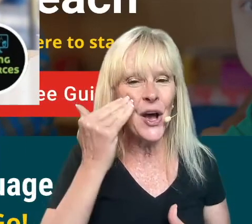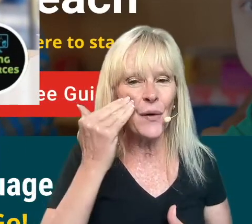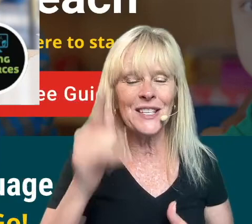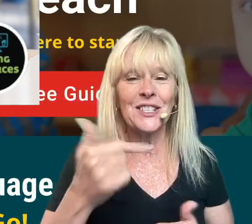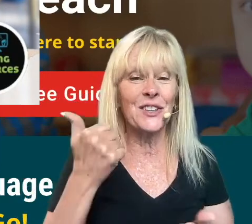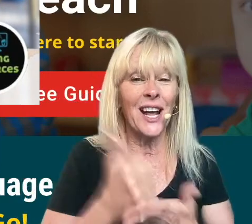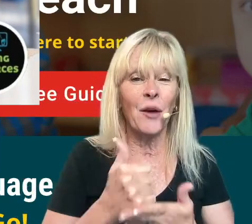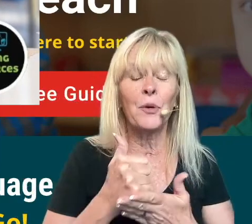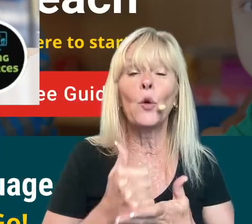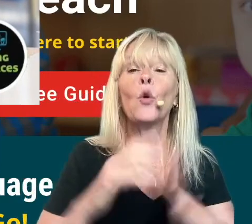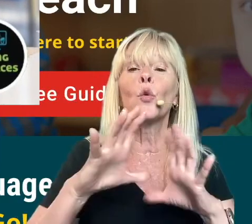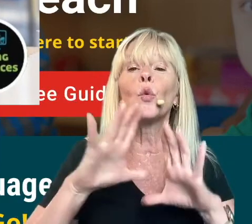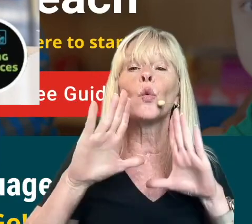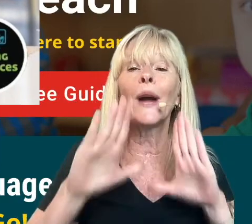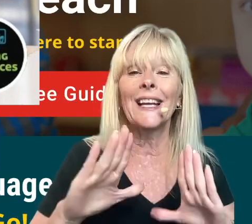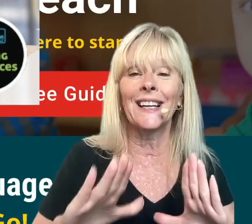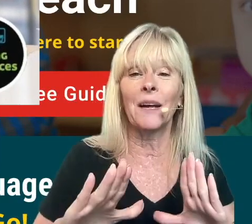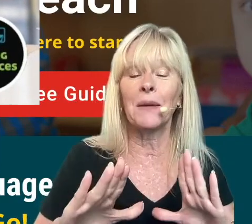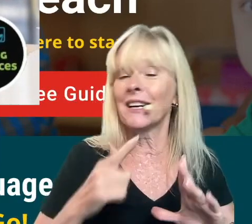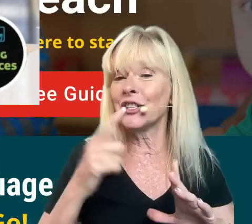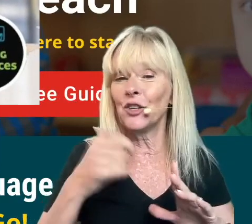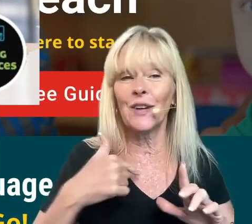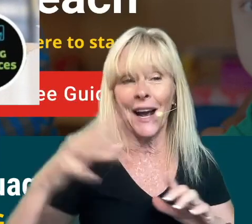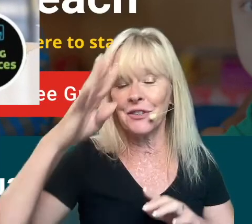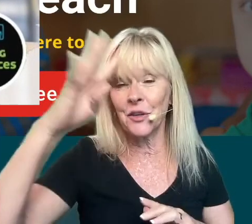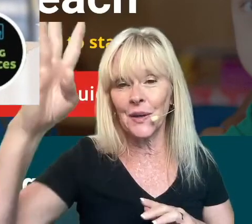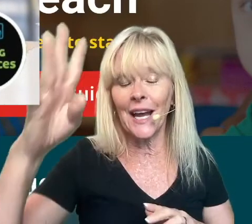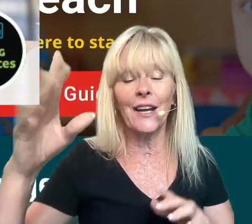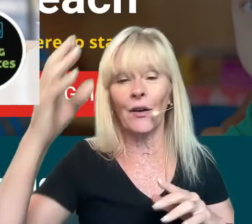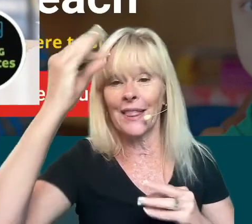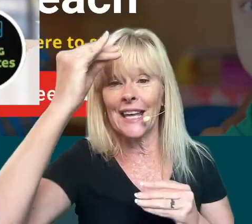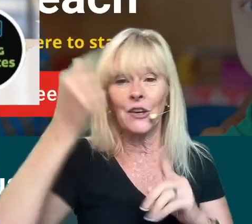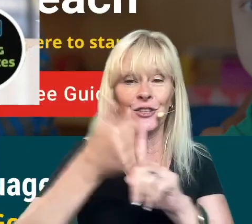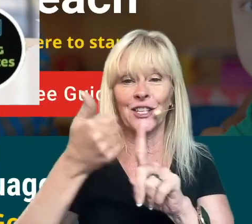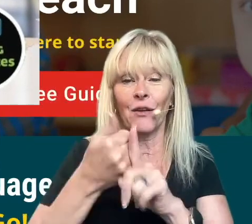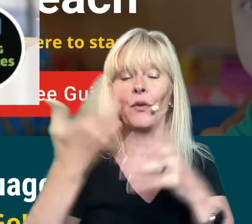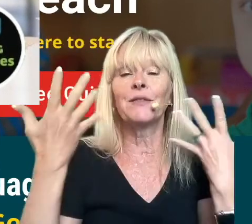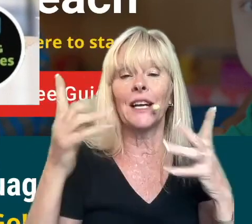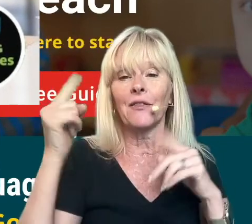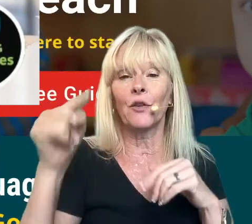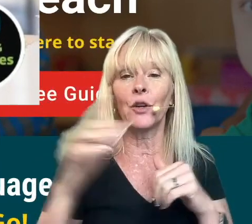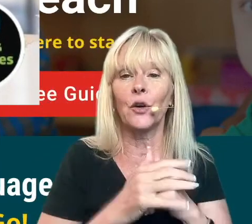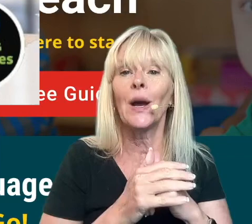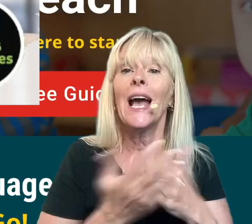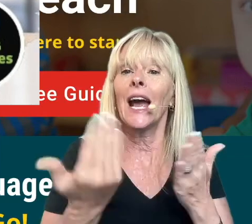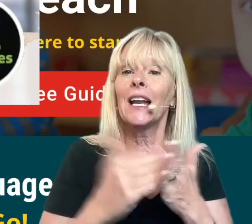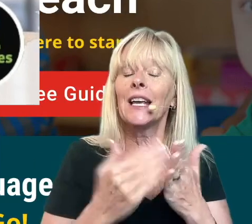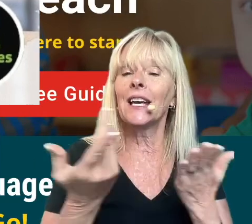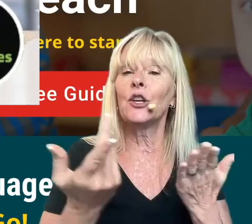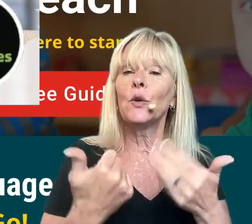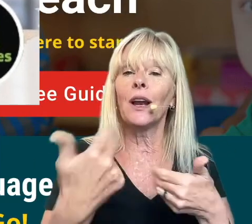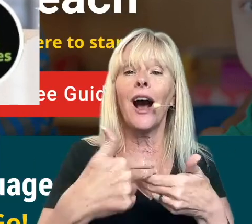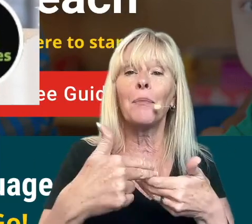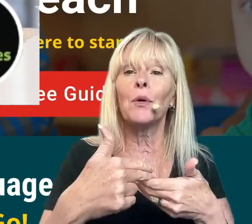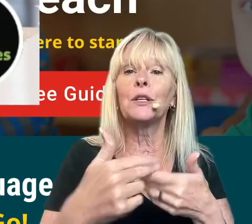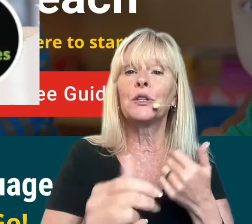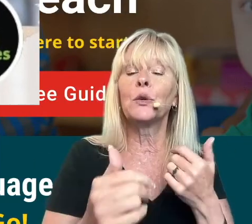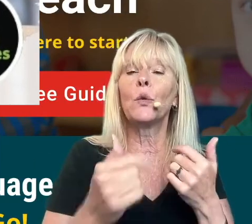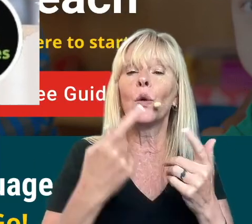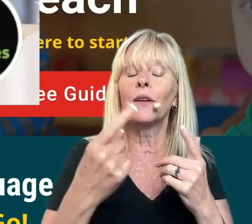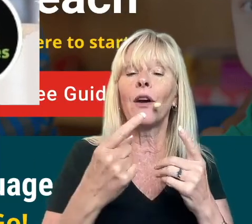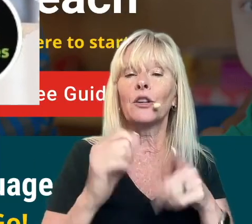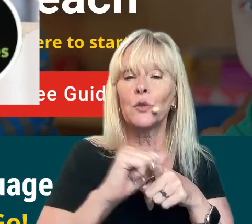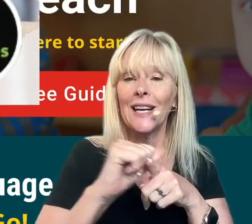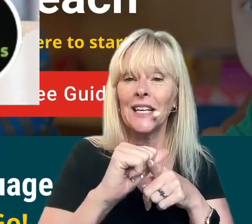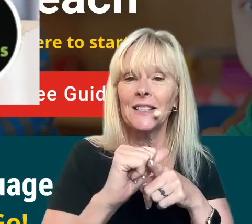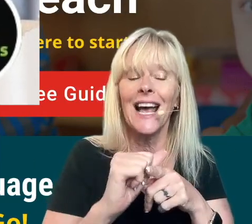I know this is going to help you greatly because you don't have to create or think yourself. We've done it for you. And again, you can hop on to